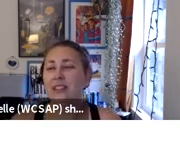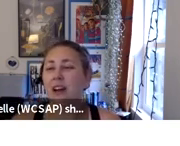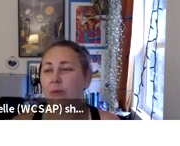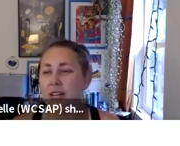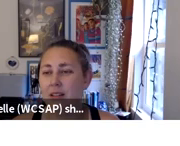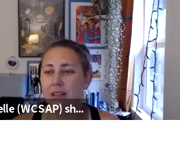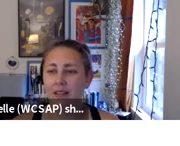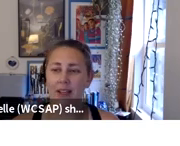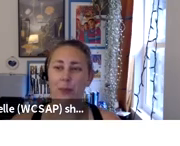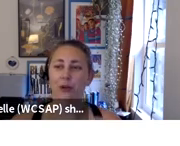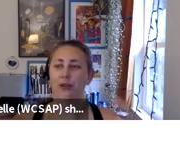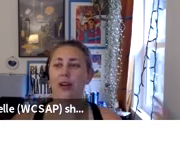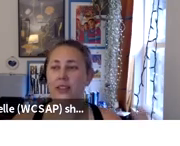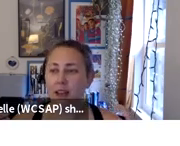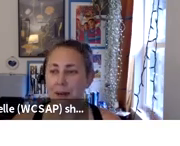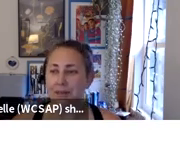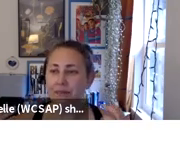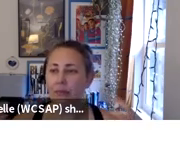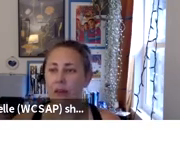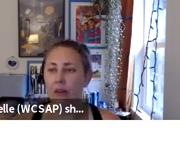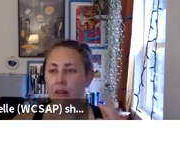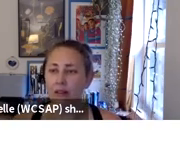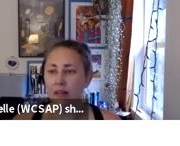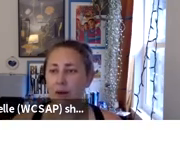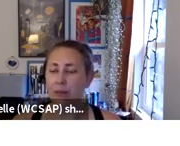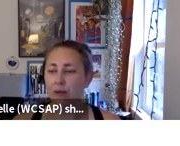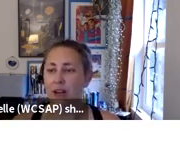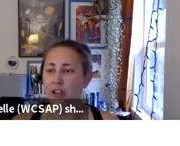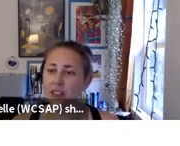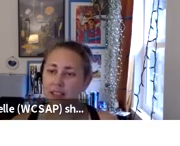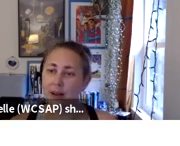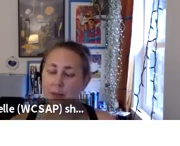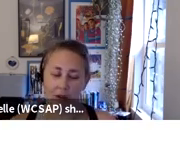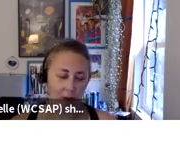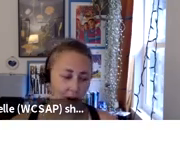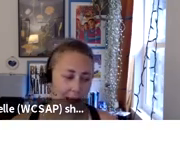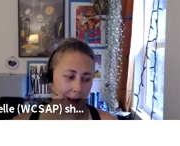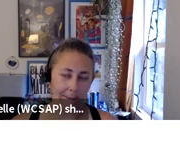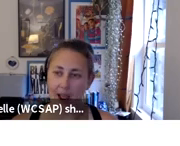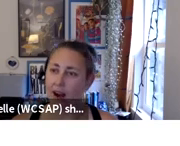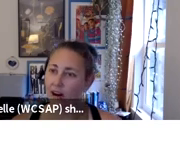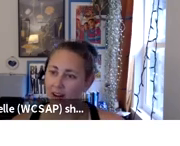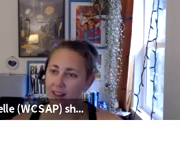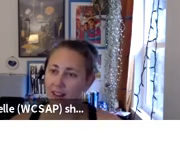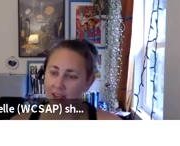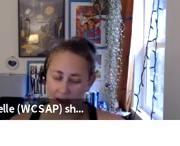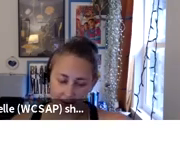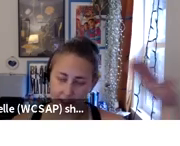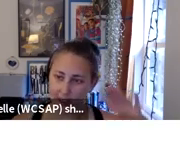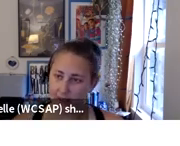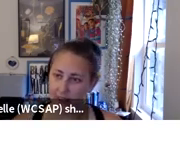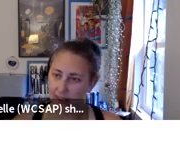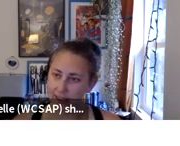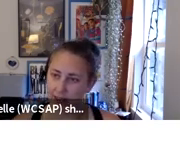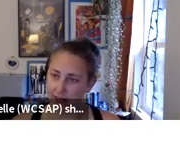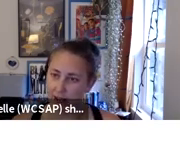even if it's not real, like portrays like a professionalism or a hierarchy thing. Like I am on